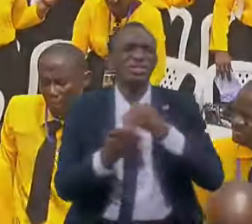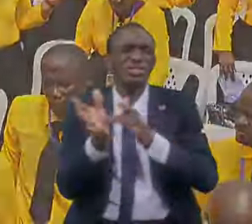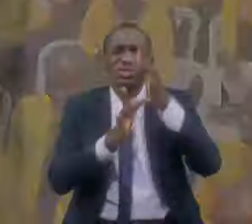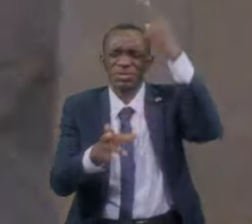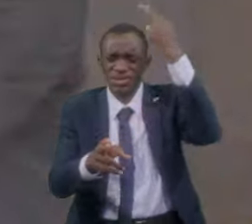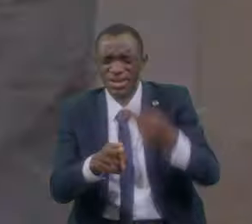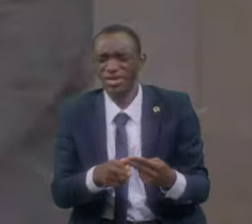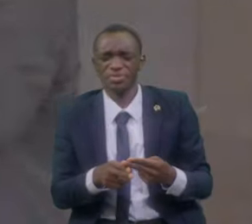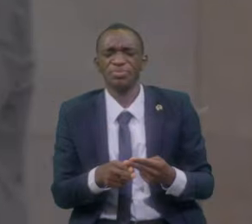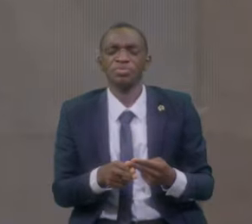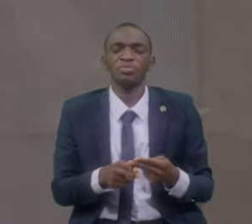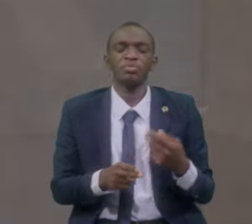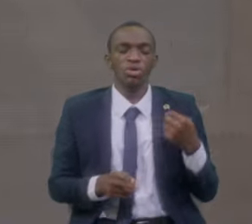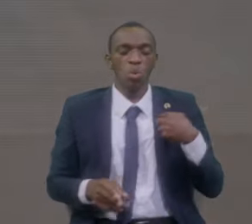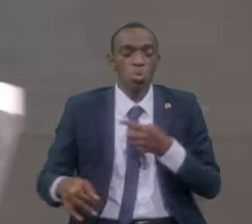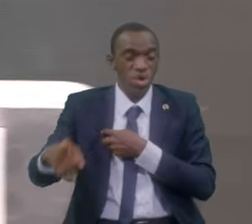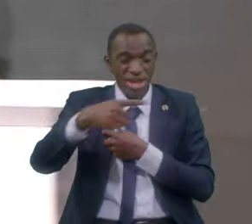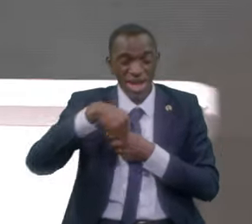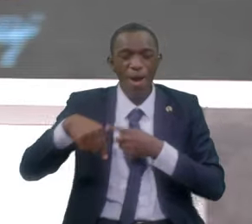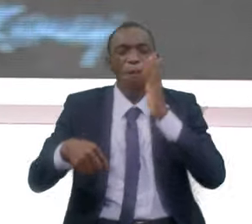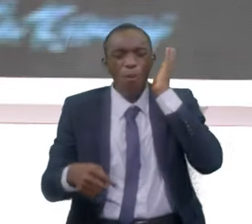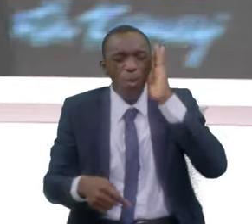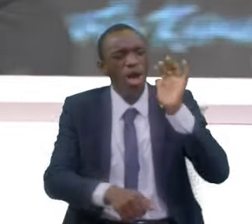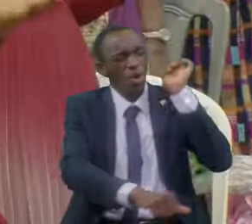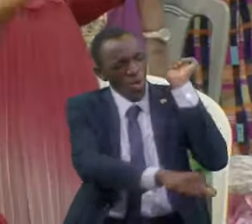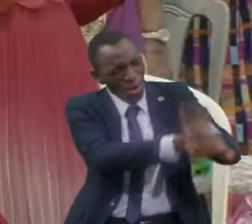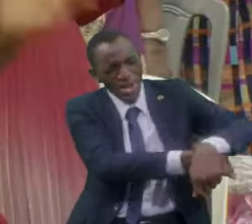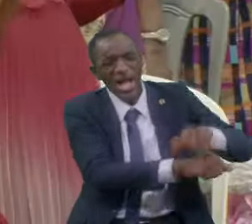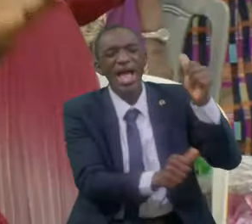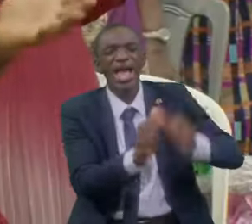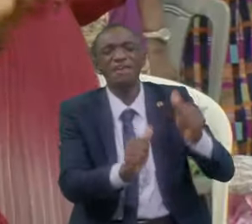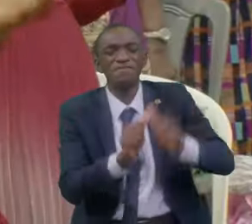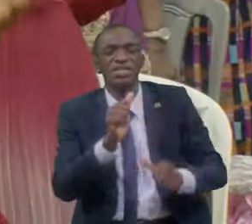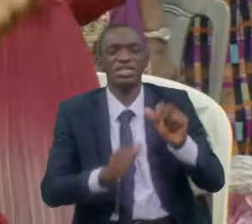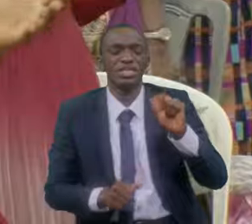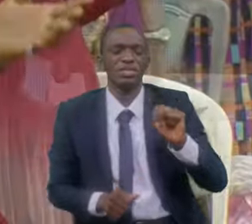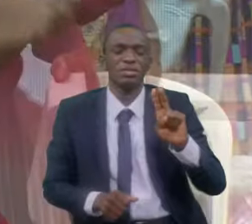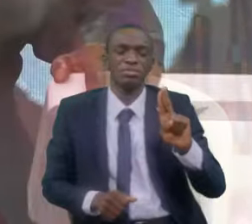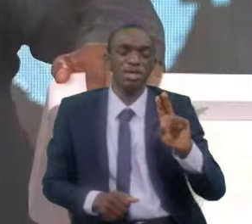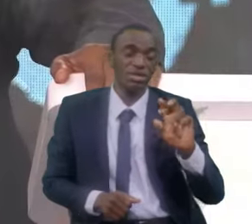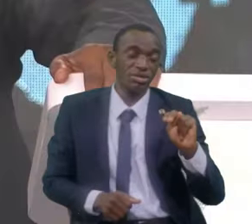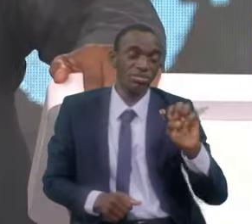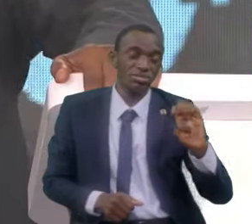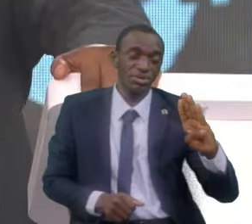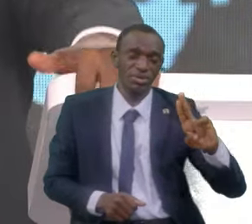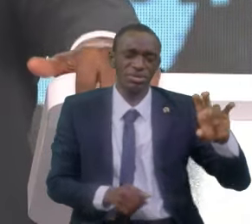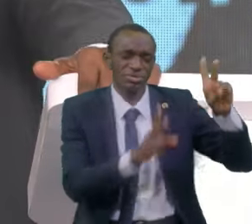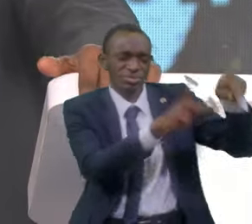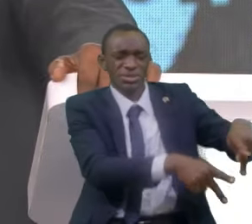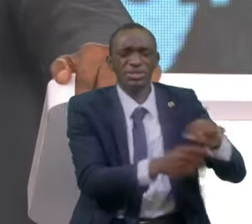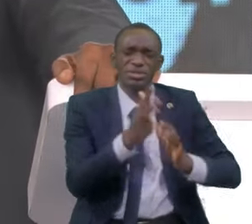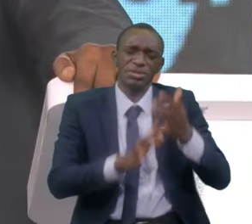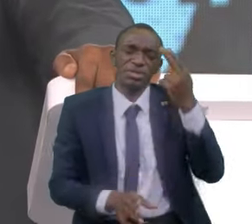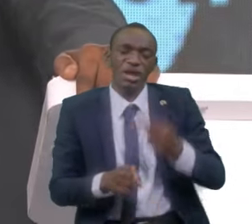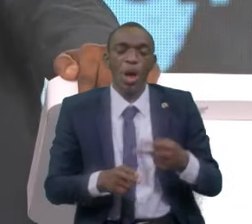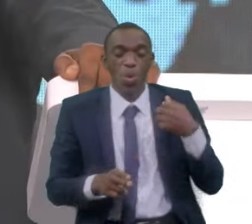We will conquer every Nebuchadnezzar. we will walk over him